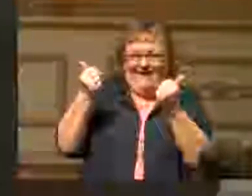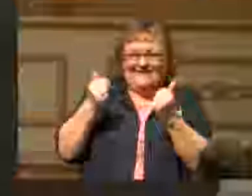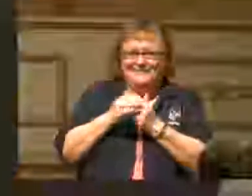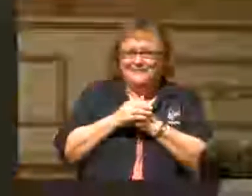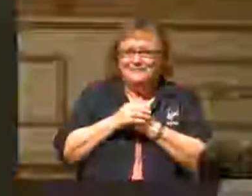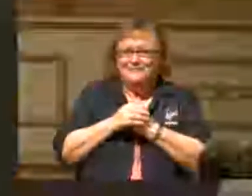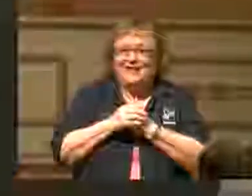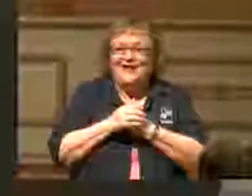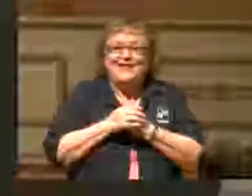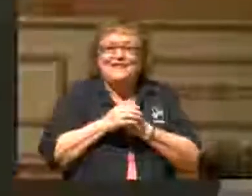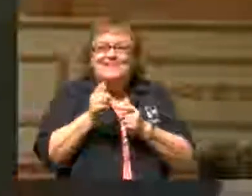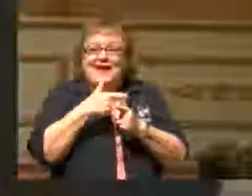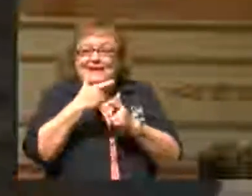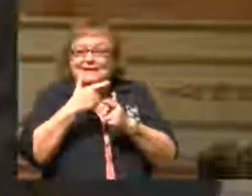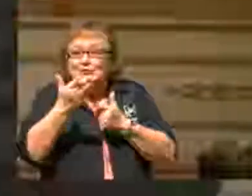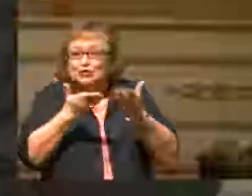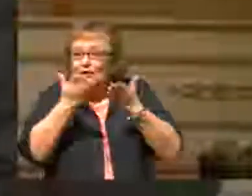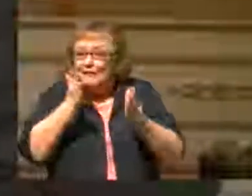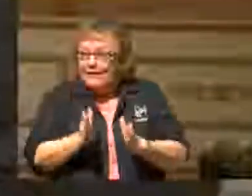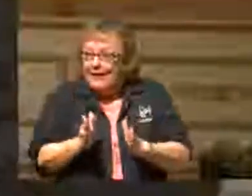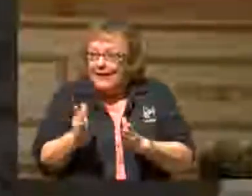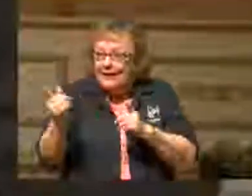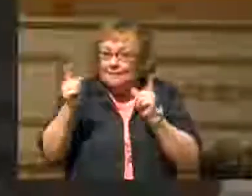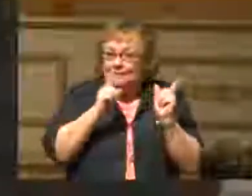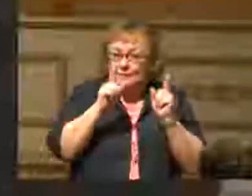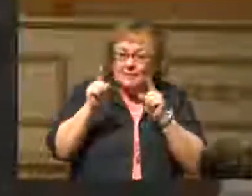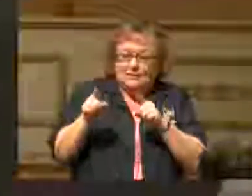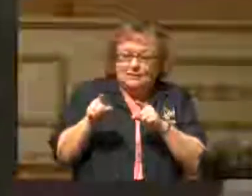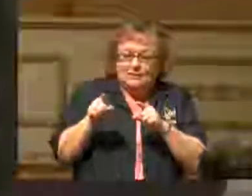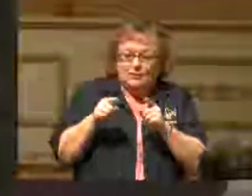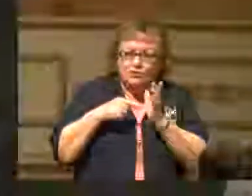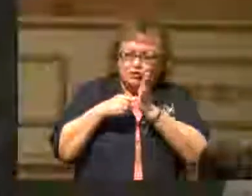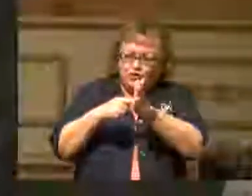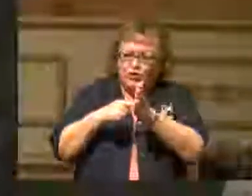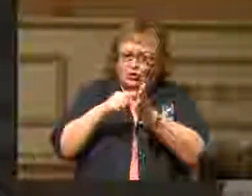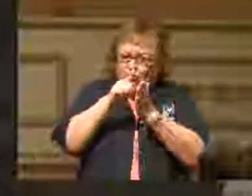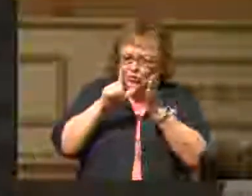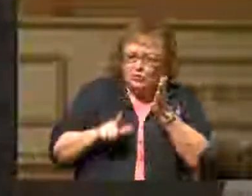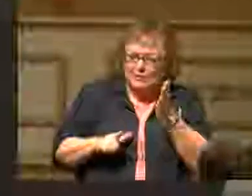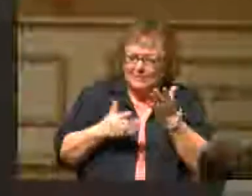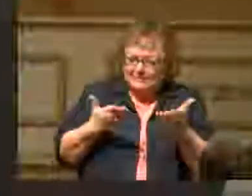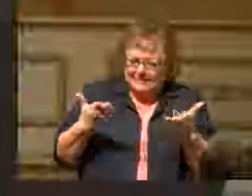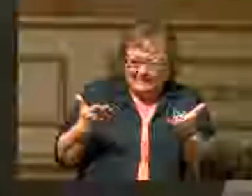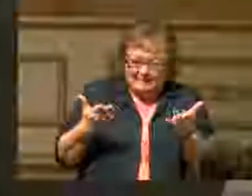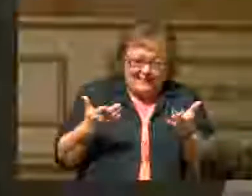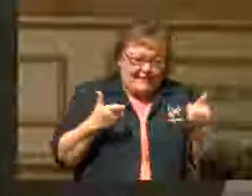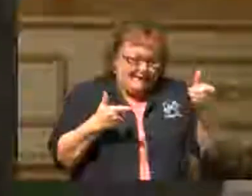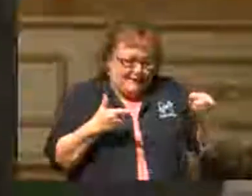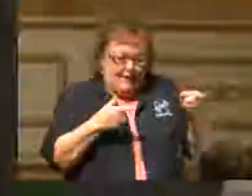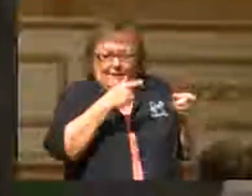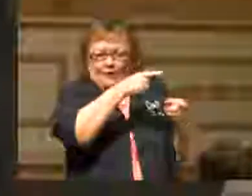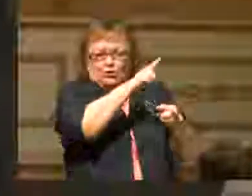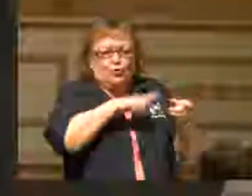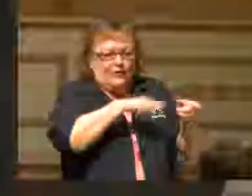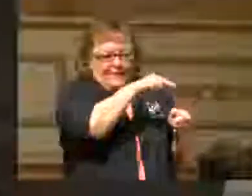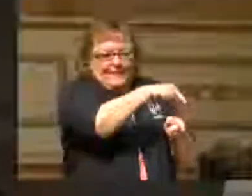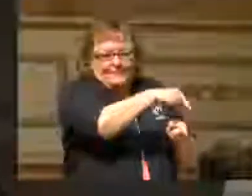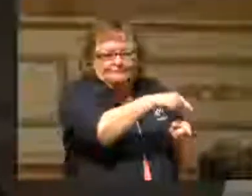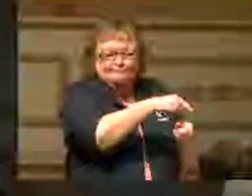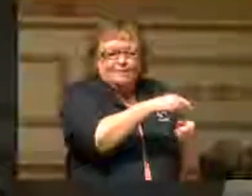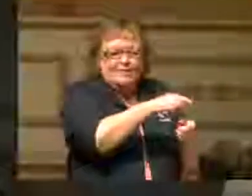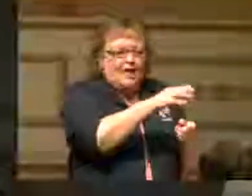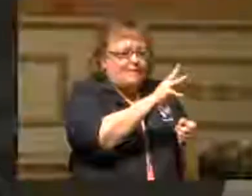So that servant came and showed his Lord these things. Then the master of the house, being angry,